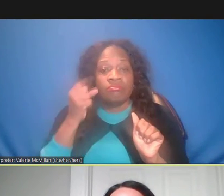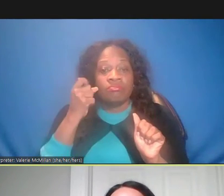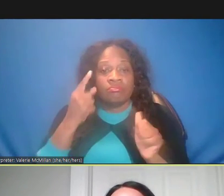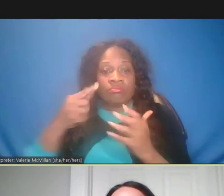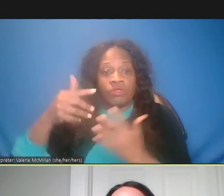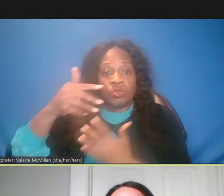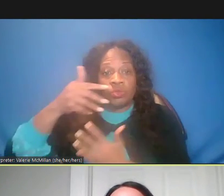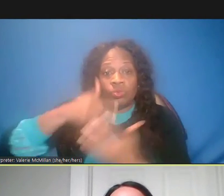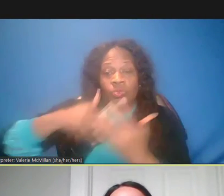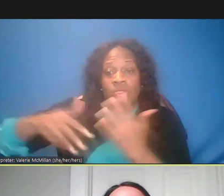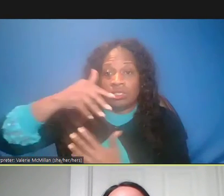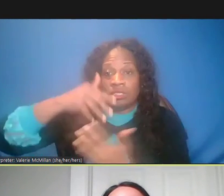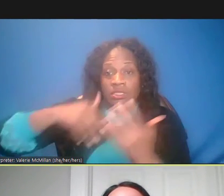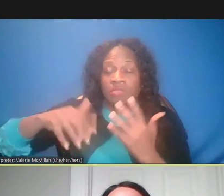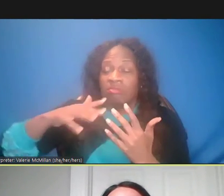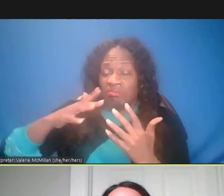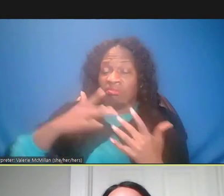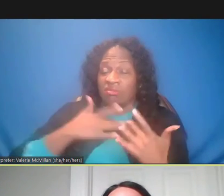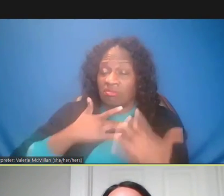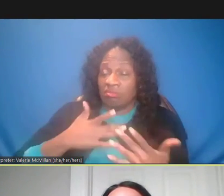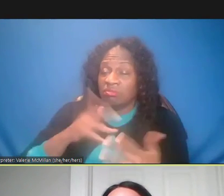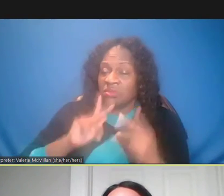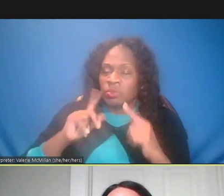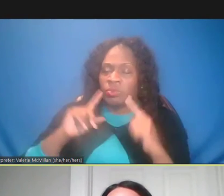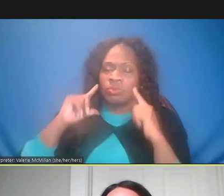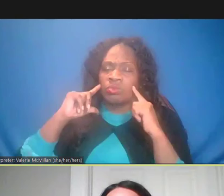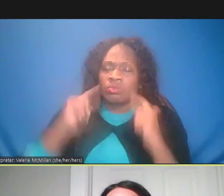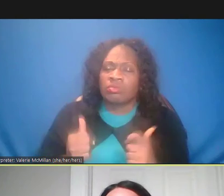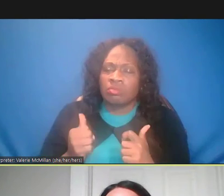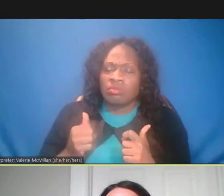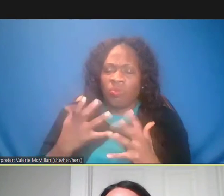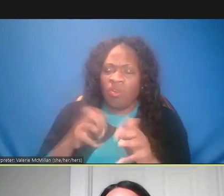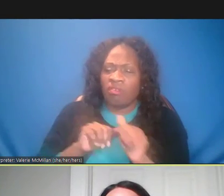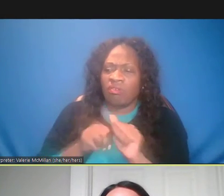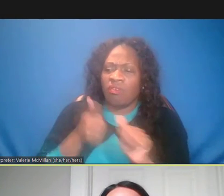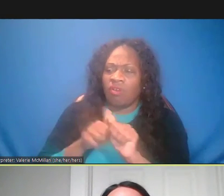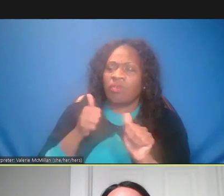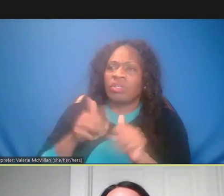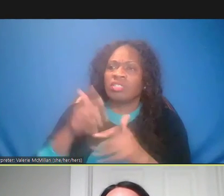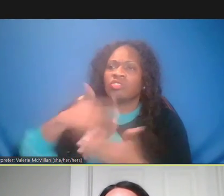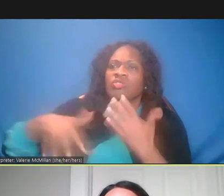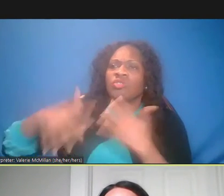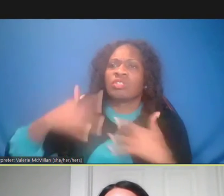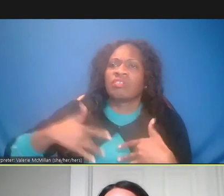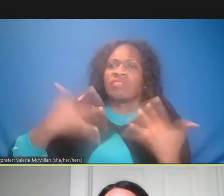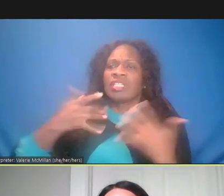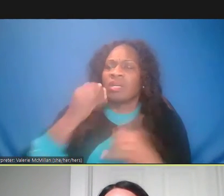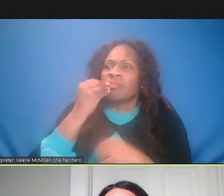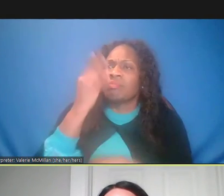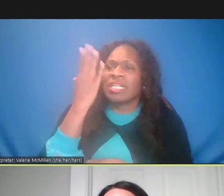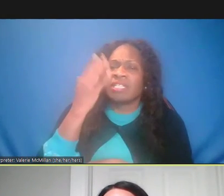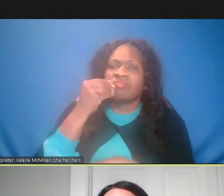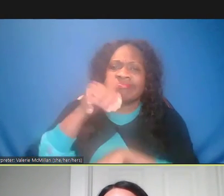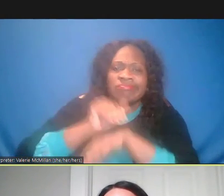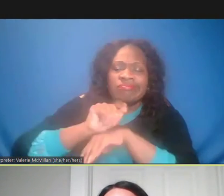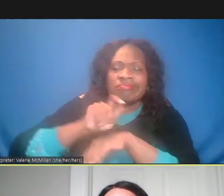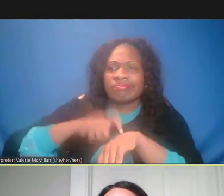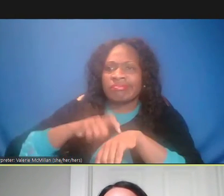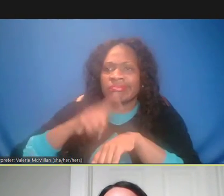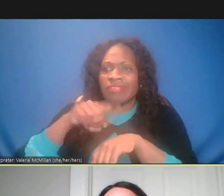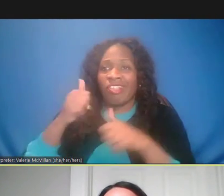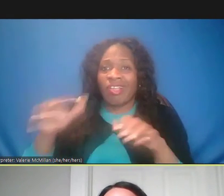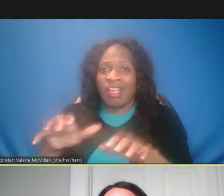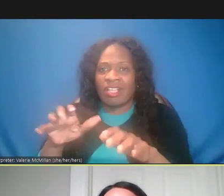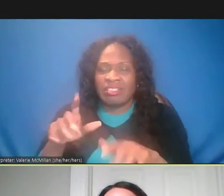Socialization. It's common for a person with hearing loss to want to avoid social events, meal times, and other activities because they can't hear